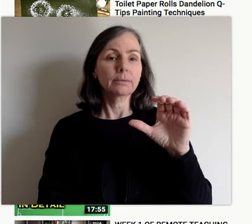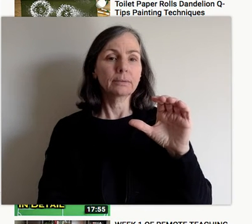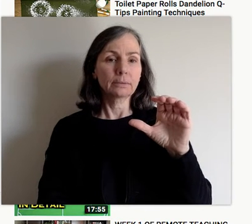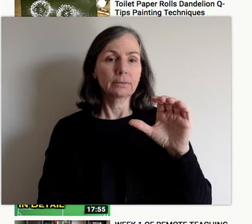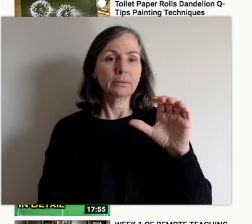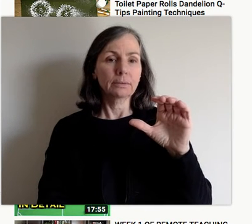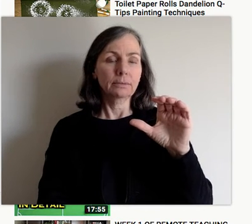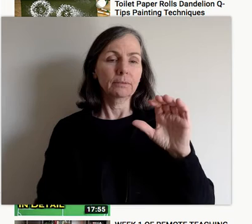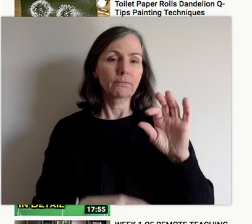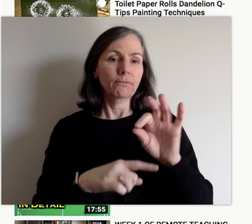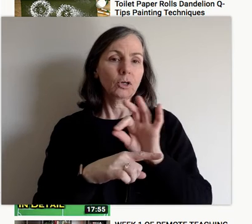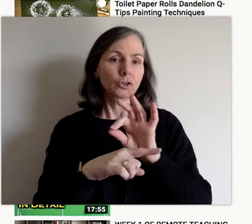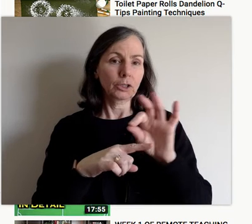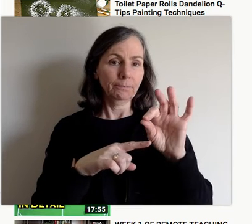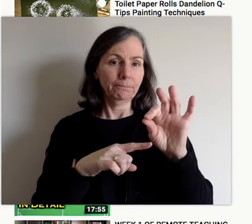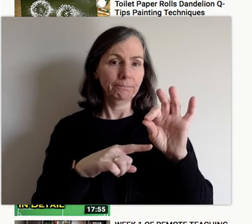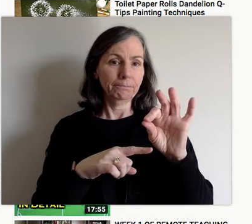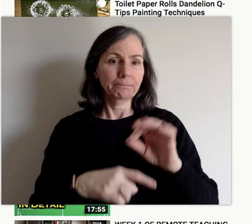function.